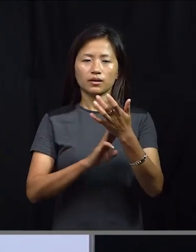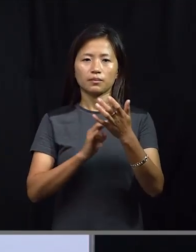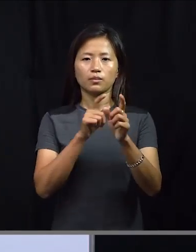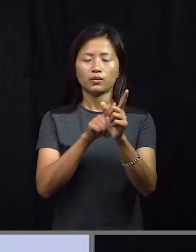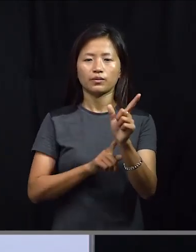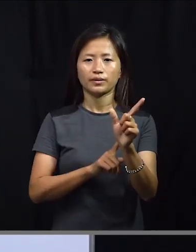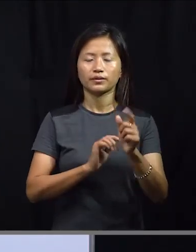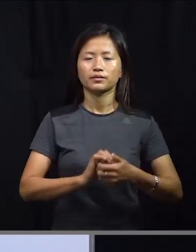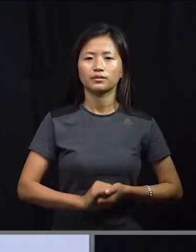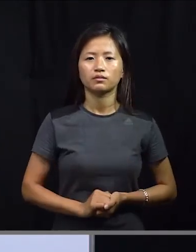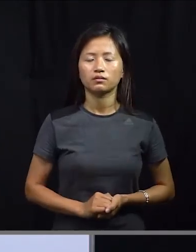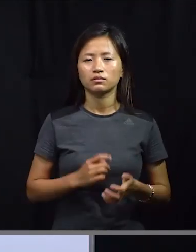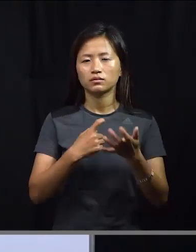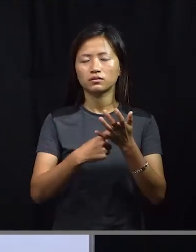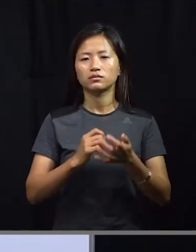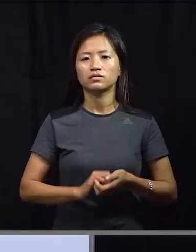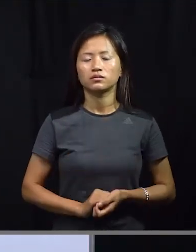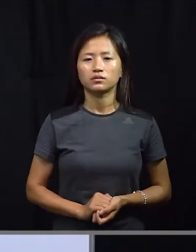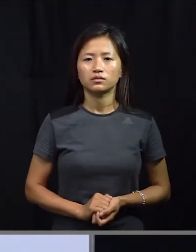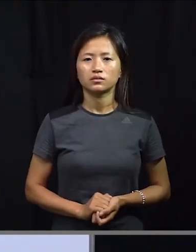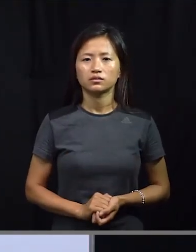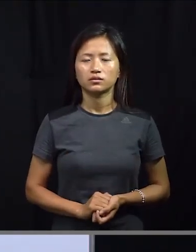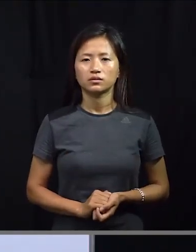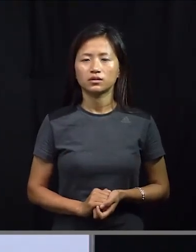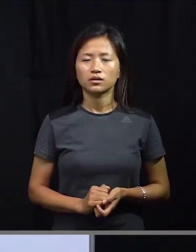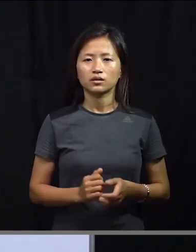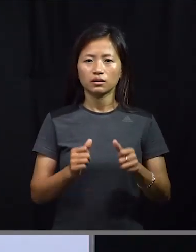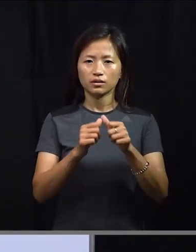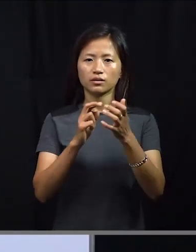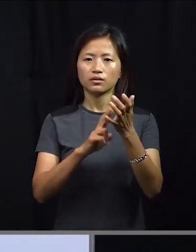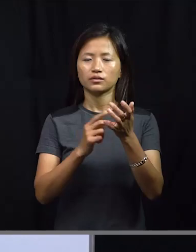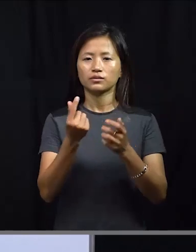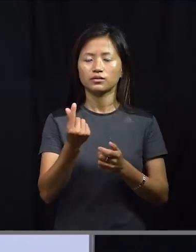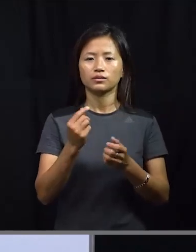Hypergamy, hypergamy, or anuloma,